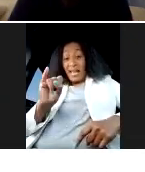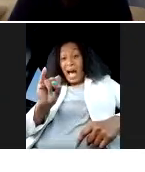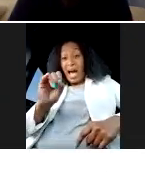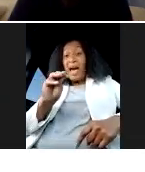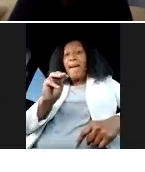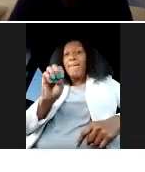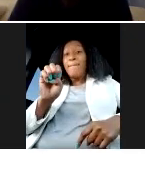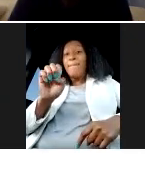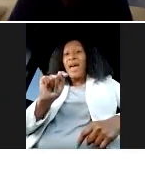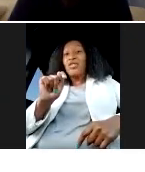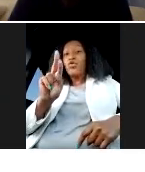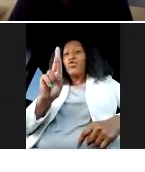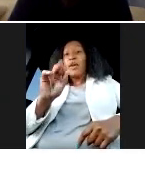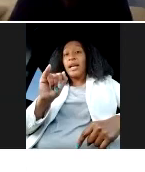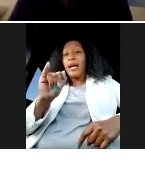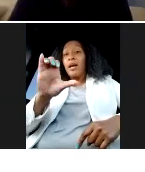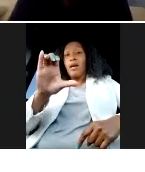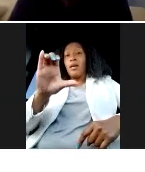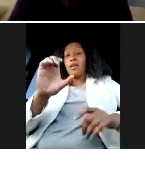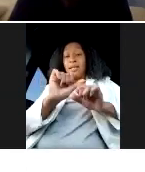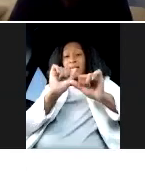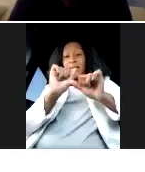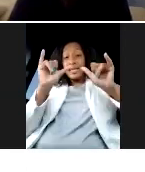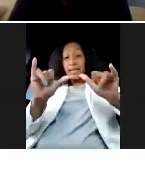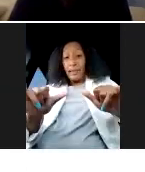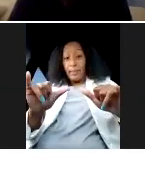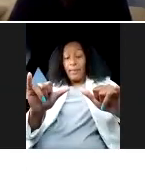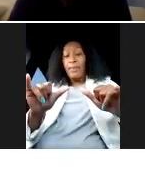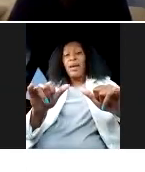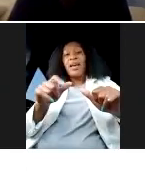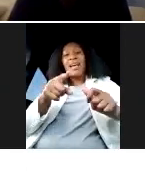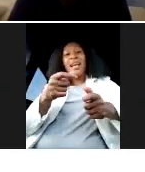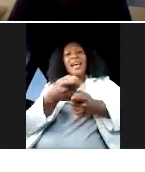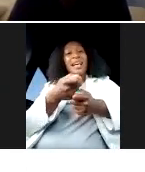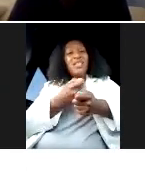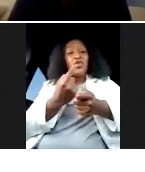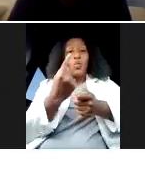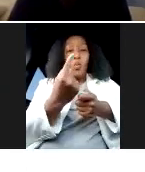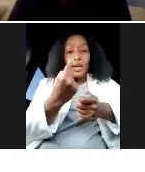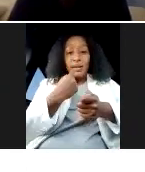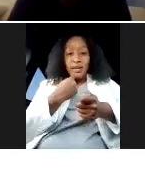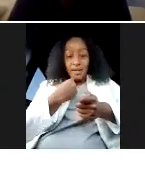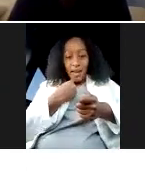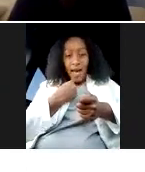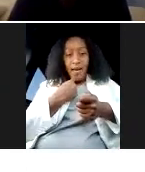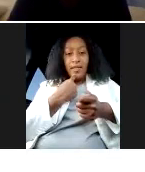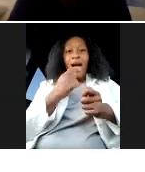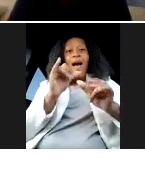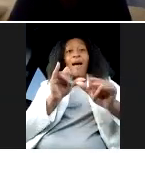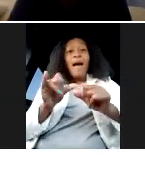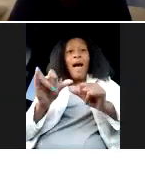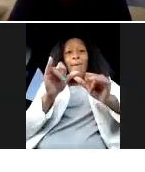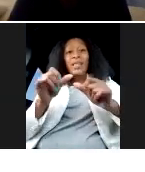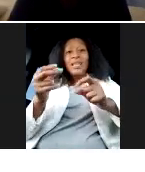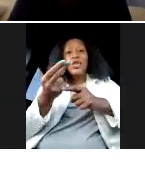the milliliter? No, Can you hear me? yeah, it says for each of the following commonly used measurements, indicated symbol. So it's asking you for